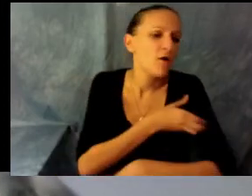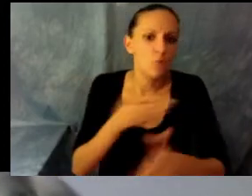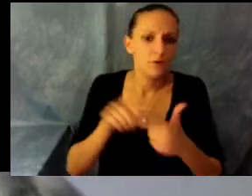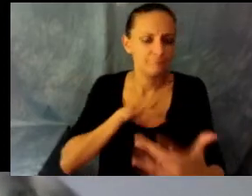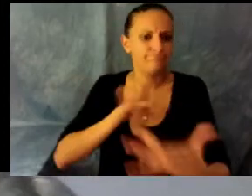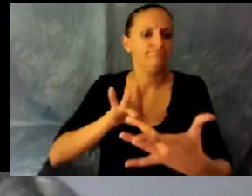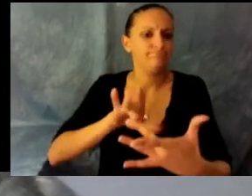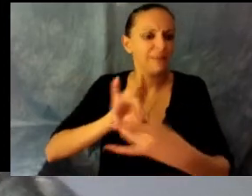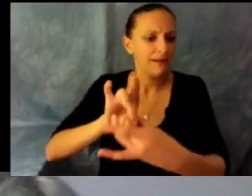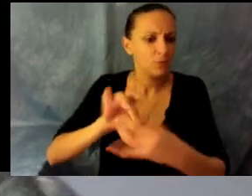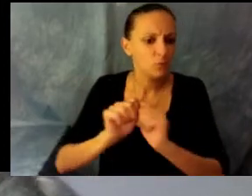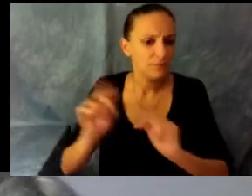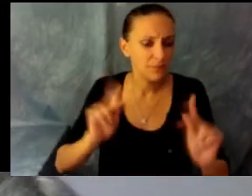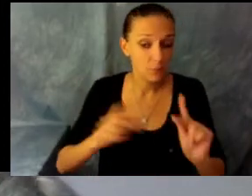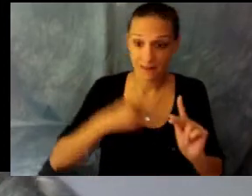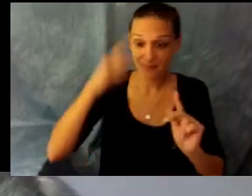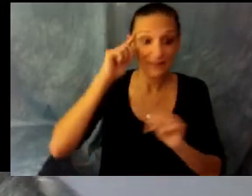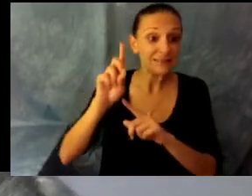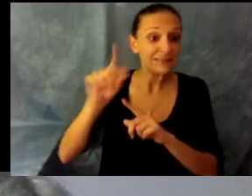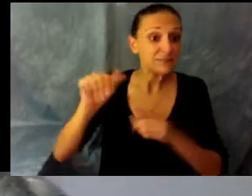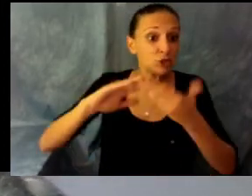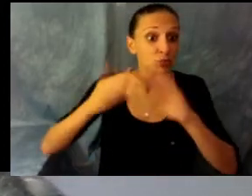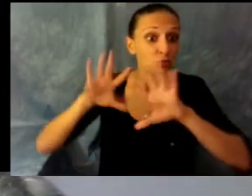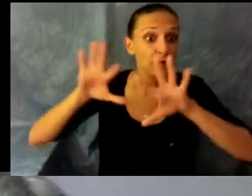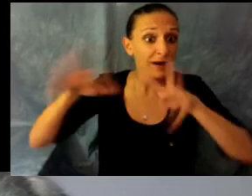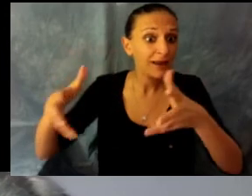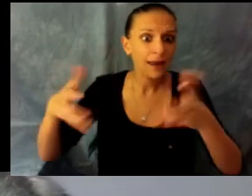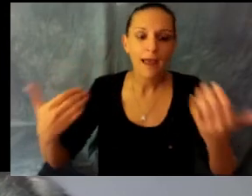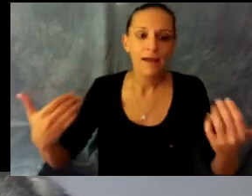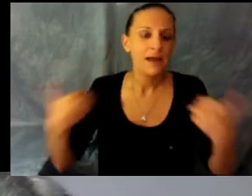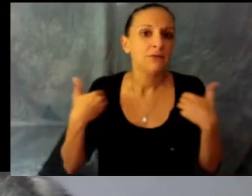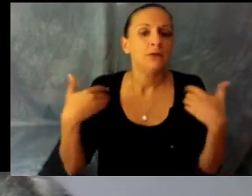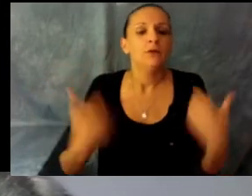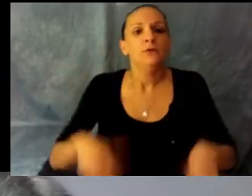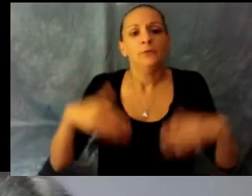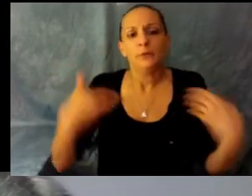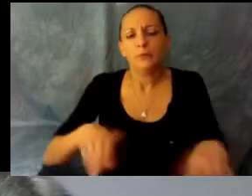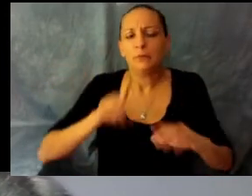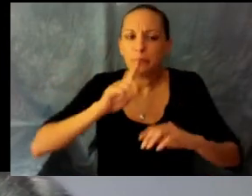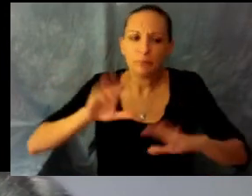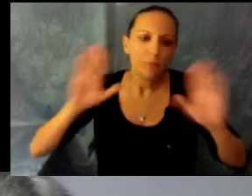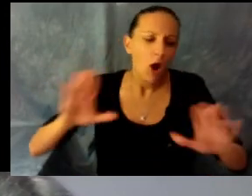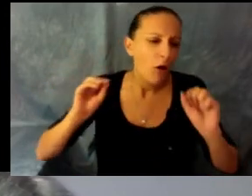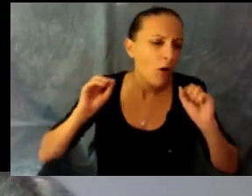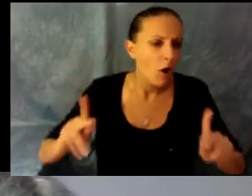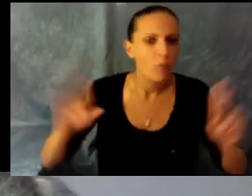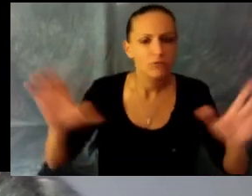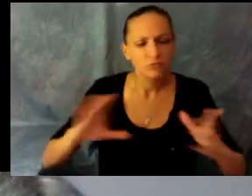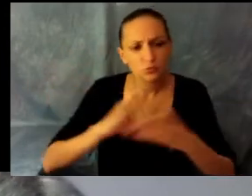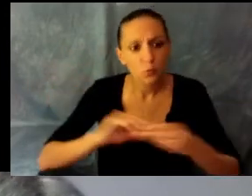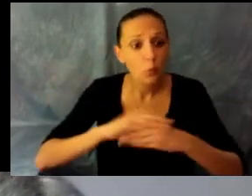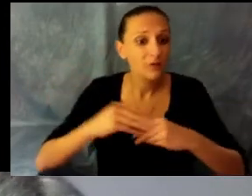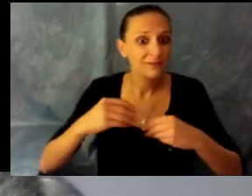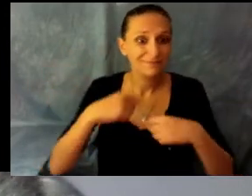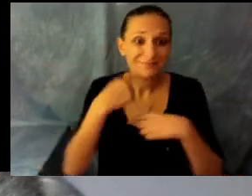And I think the disability community has a real opportunity to do storytelling and story sharing